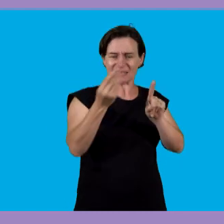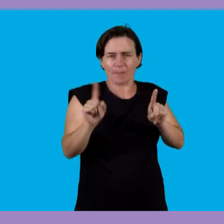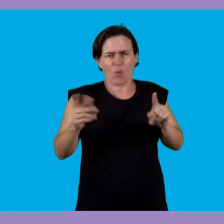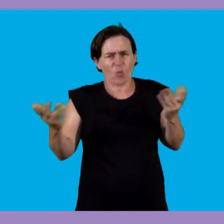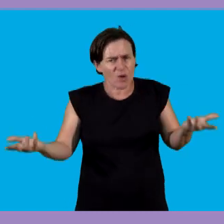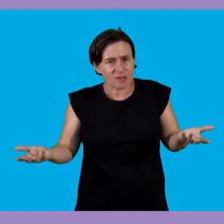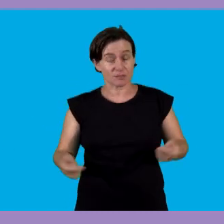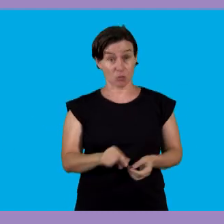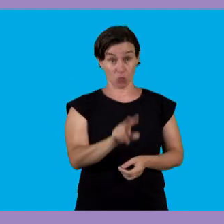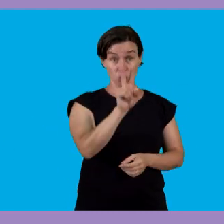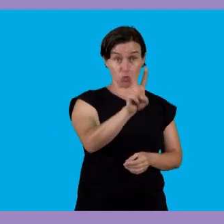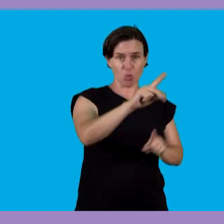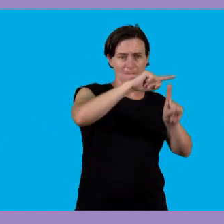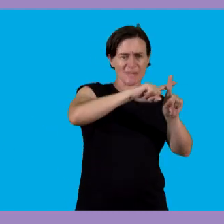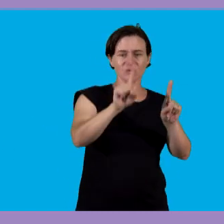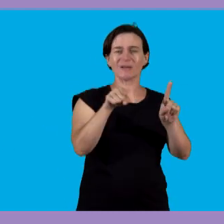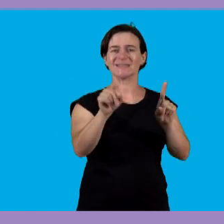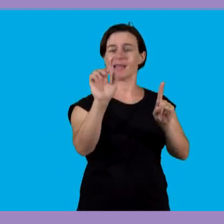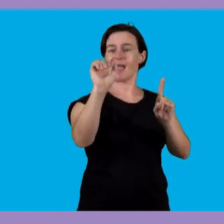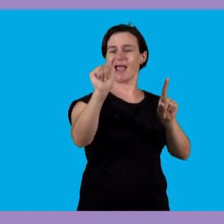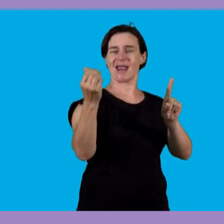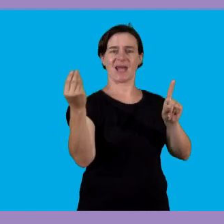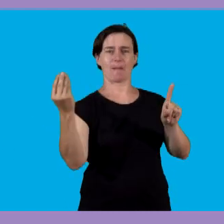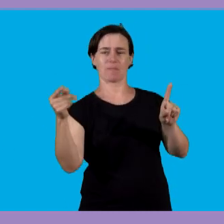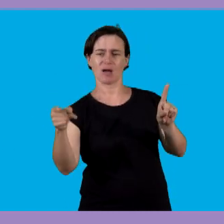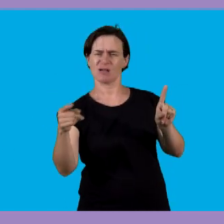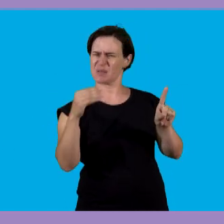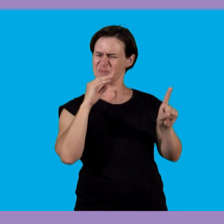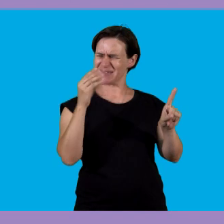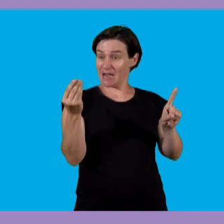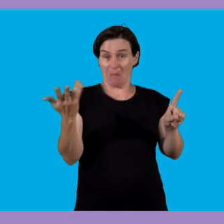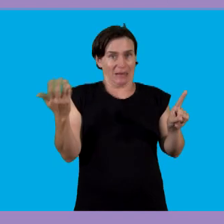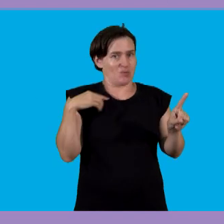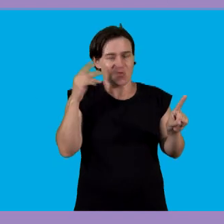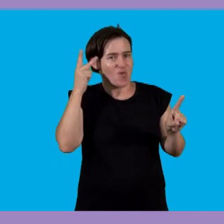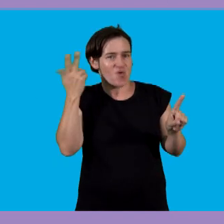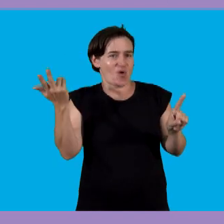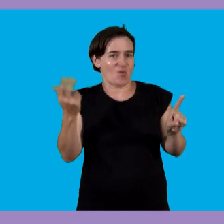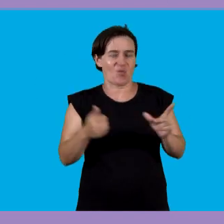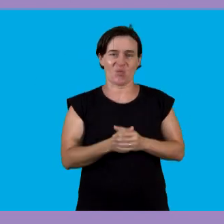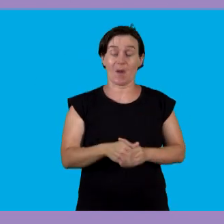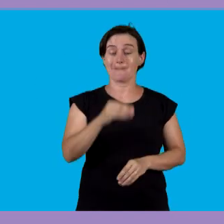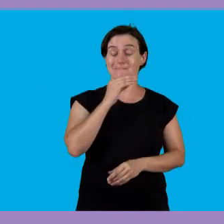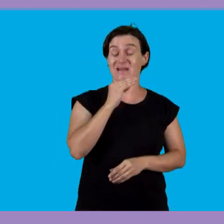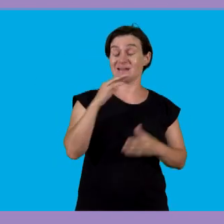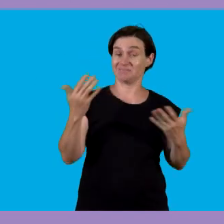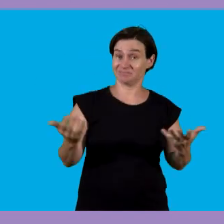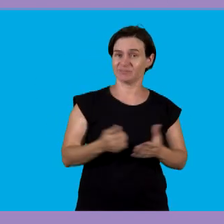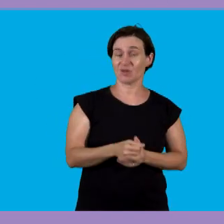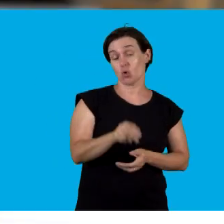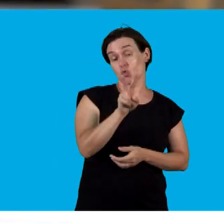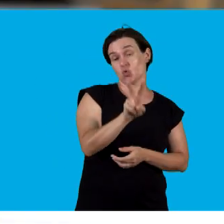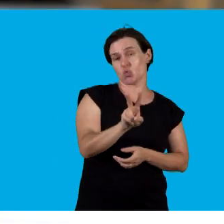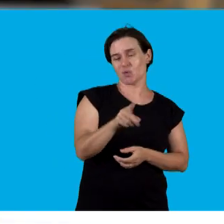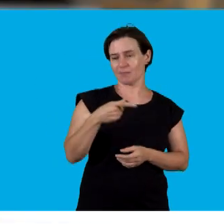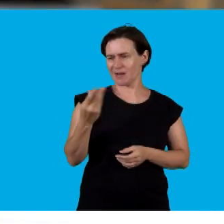We are going to be adding 2 and a number. So we already know that the value of 2 is 2, of course. And what are